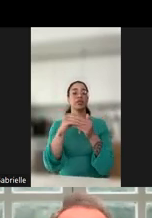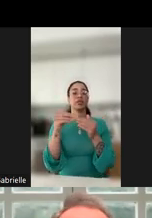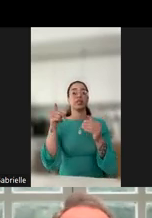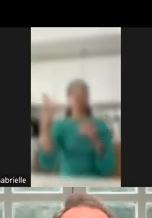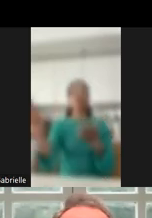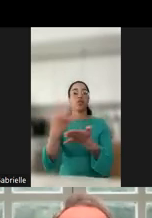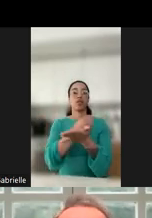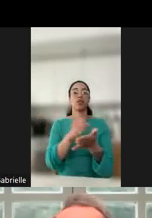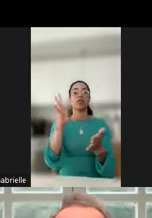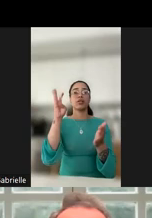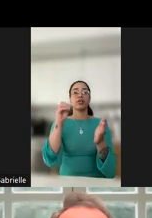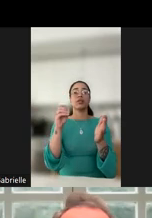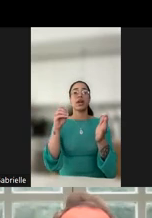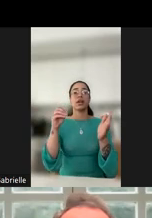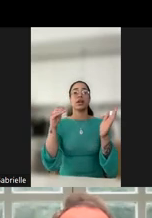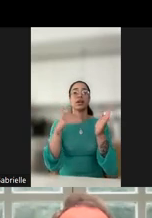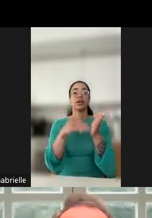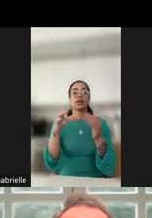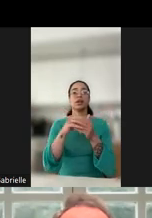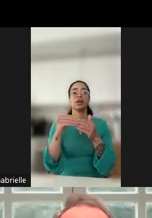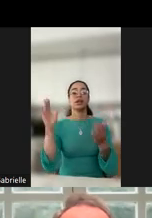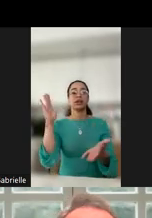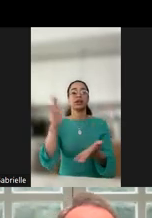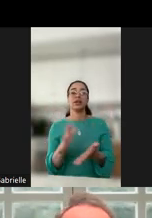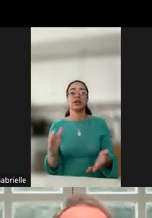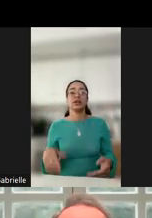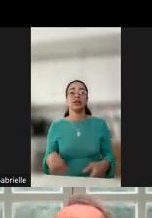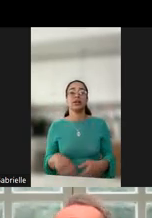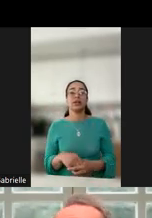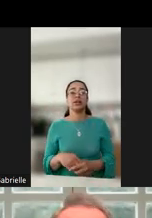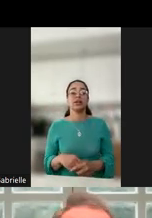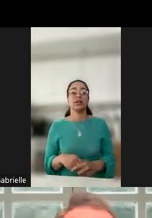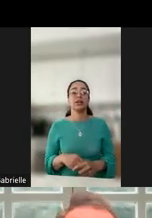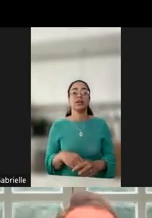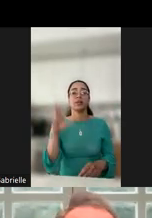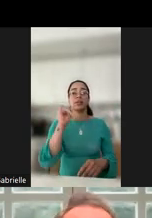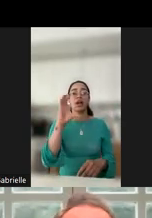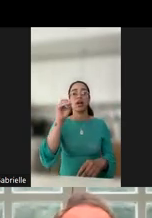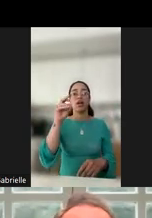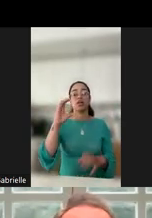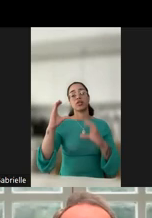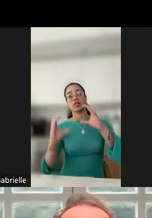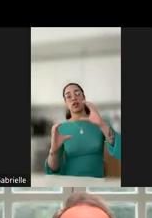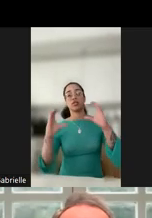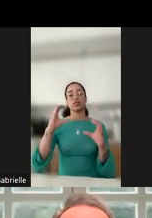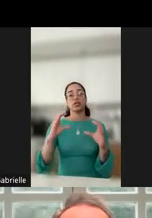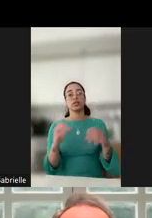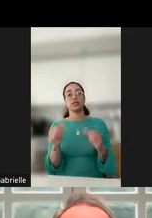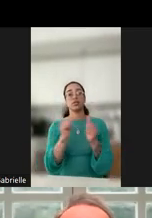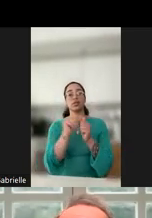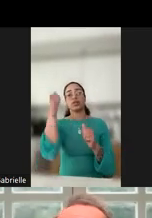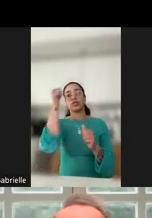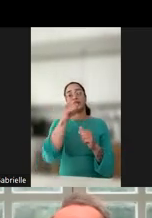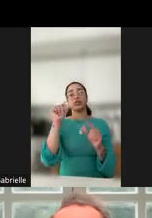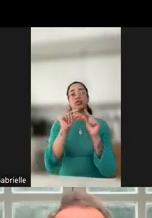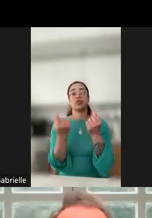$44,000 versus $86,000. So by contrast, only two Asian origin groups had higher household incomes than